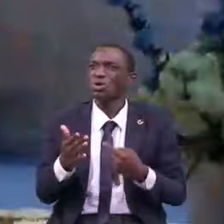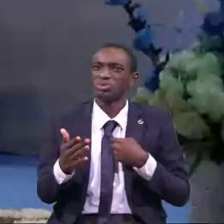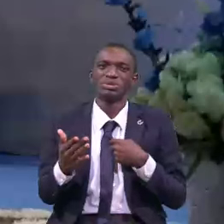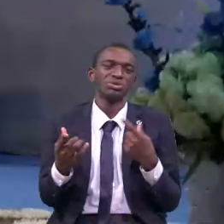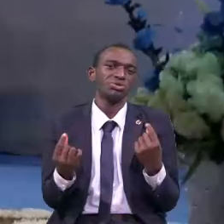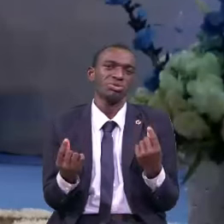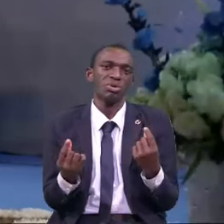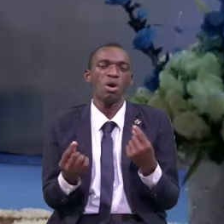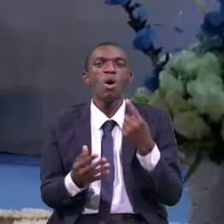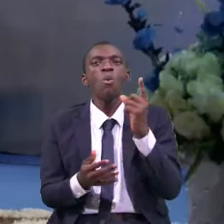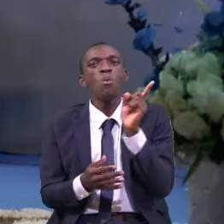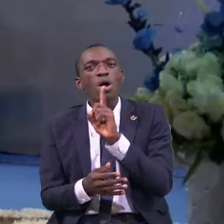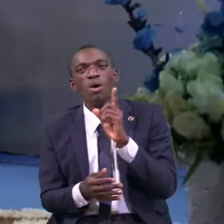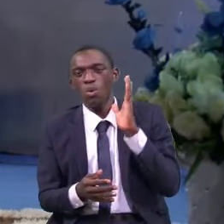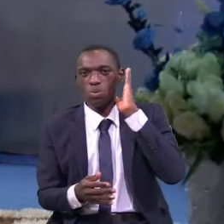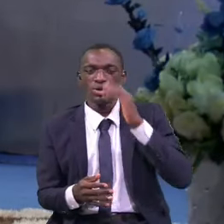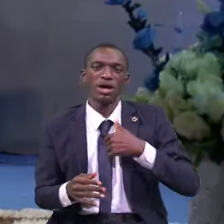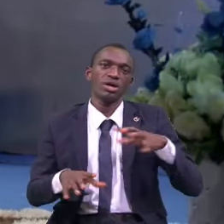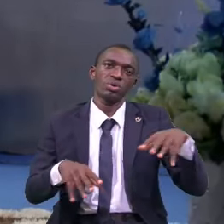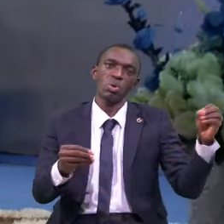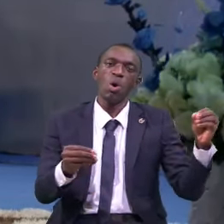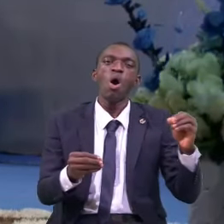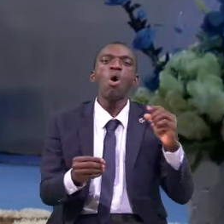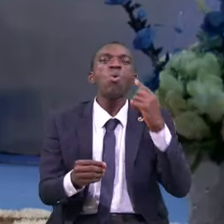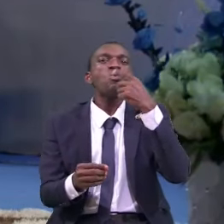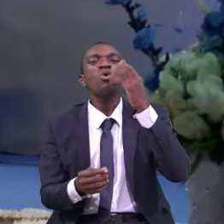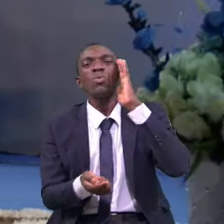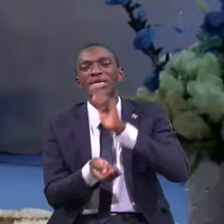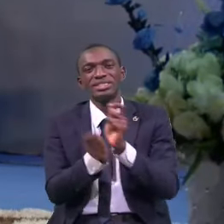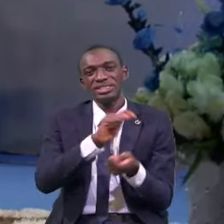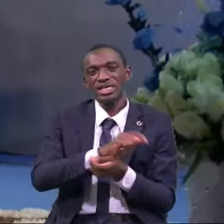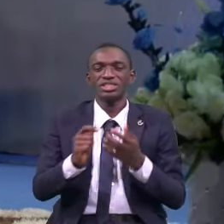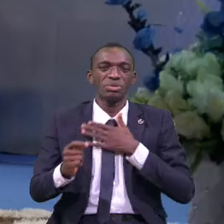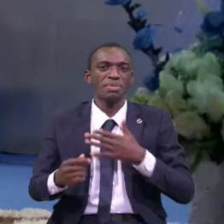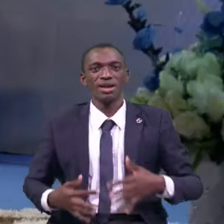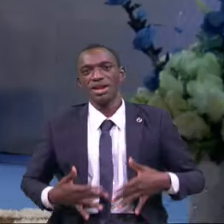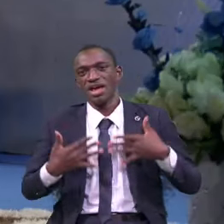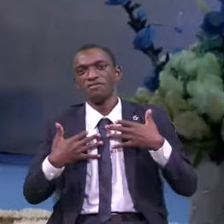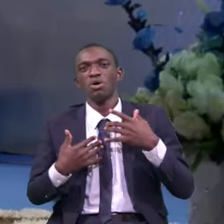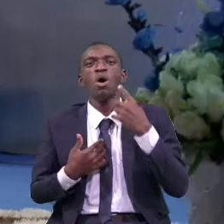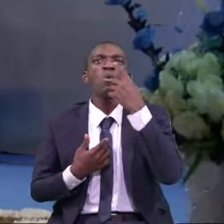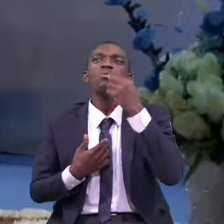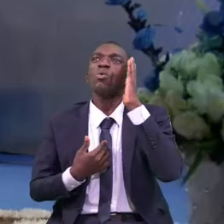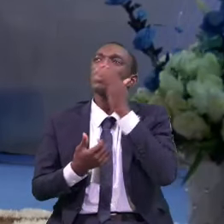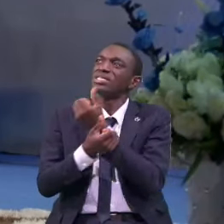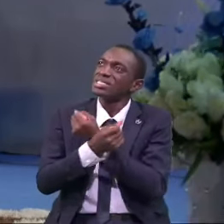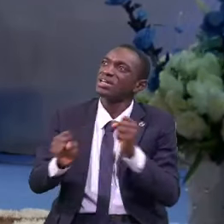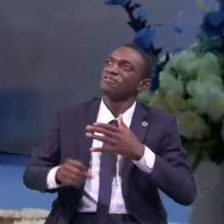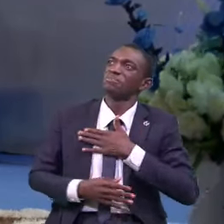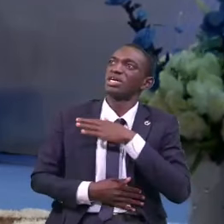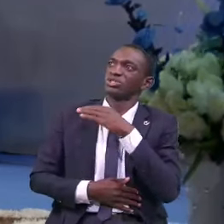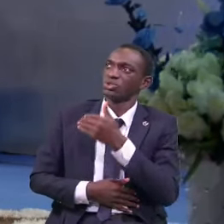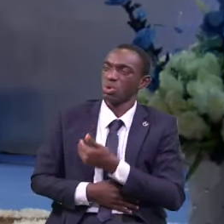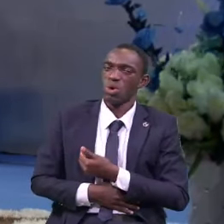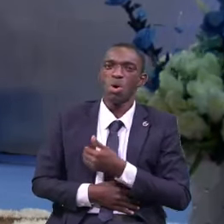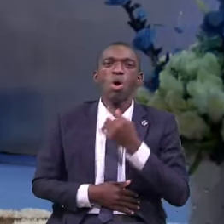Where will I go? Who will change my life? Who will save my soul? Who